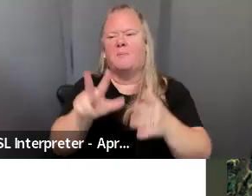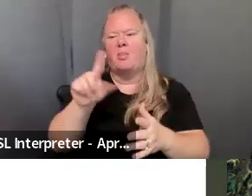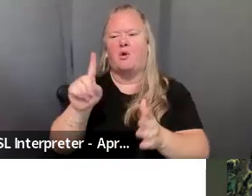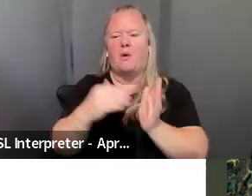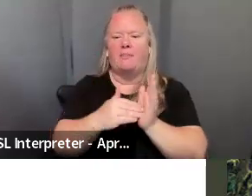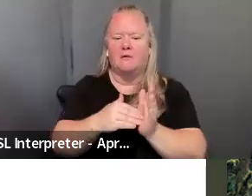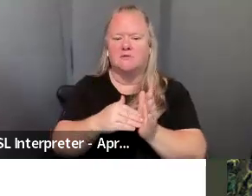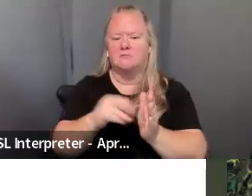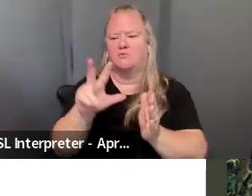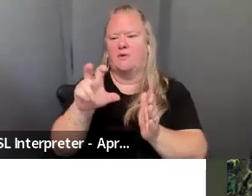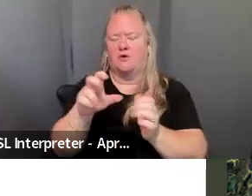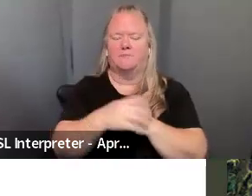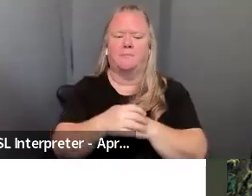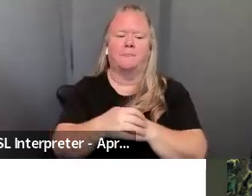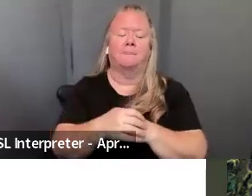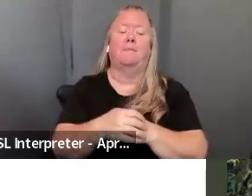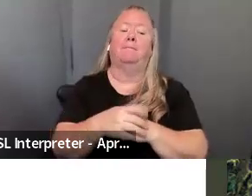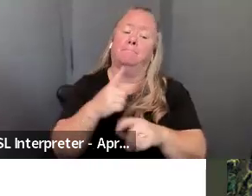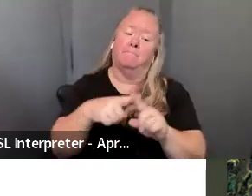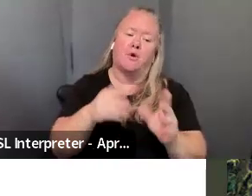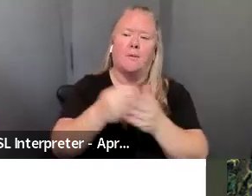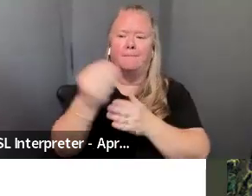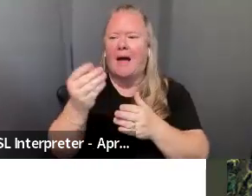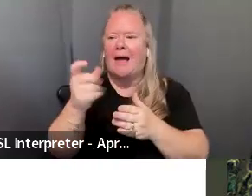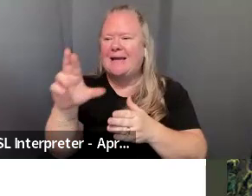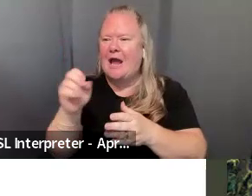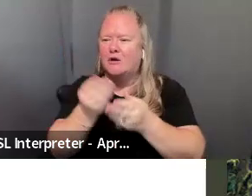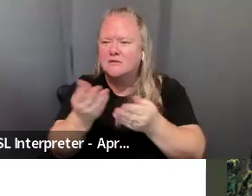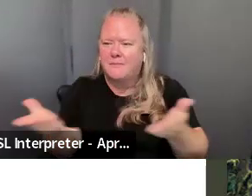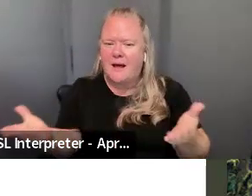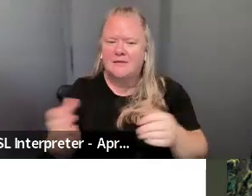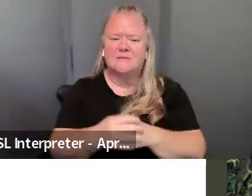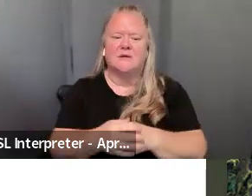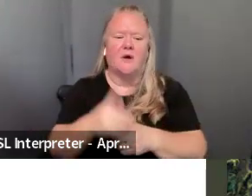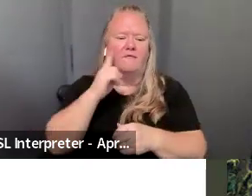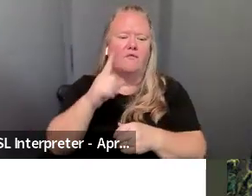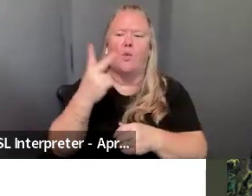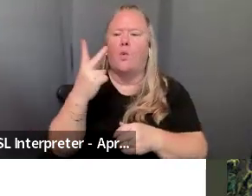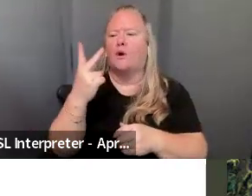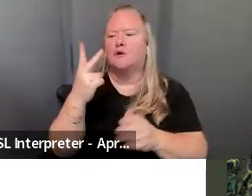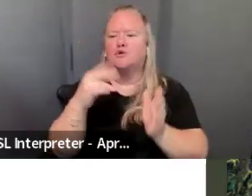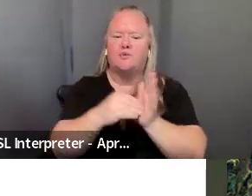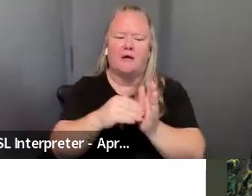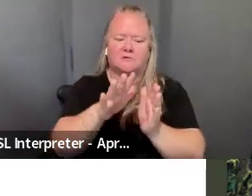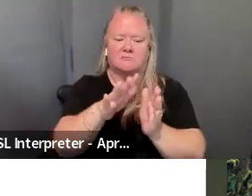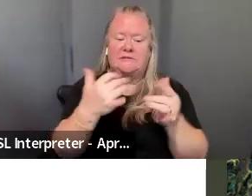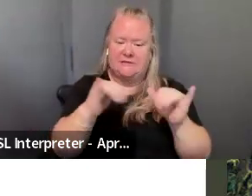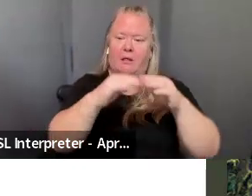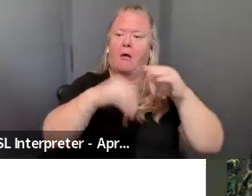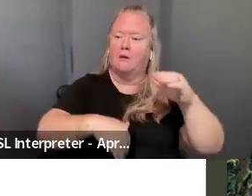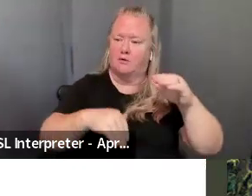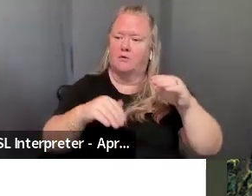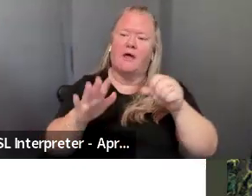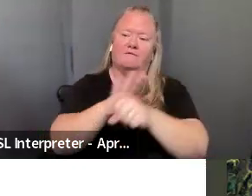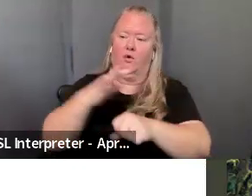$31,000, and additionally could purchase care supplies for about $2,000, and that would still be under the